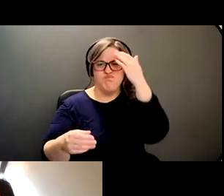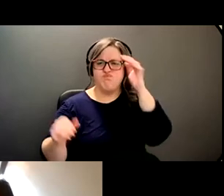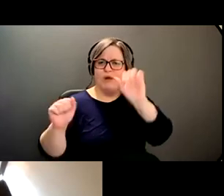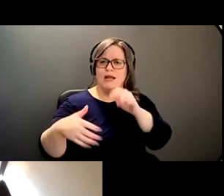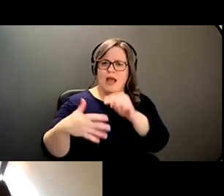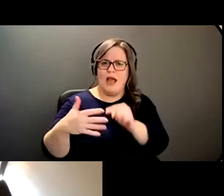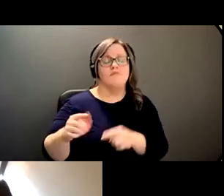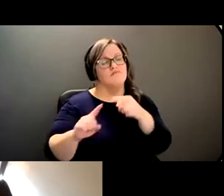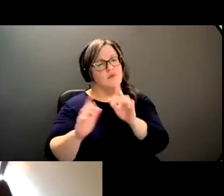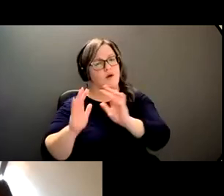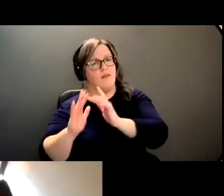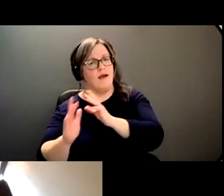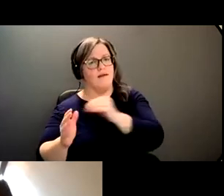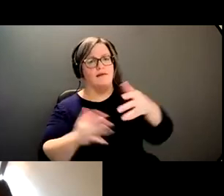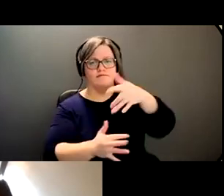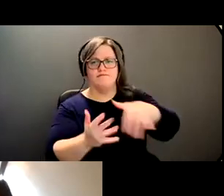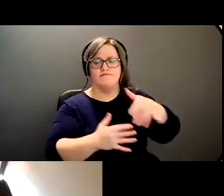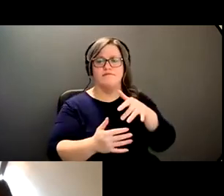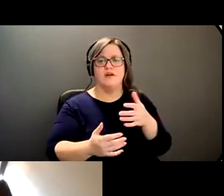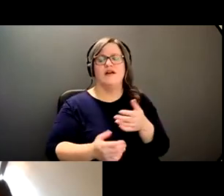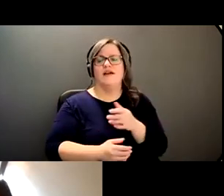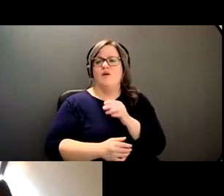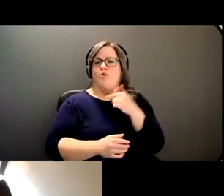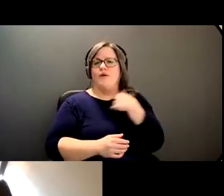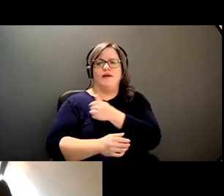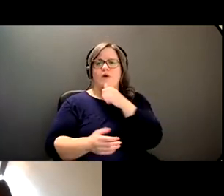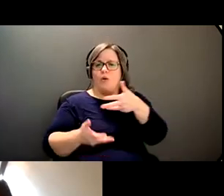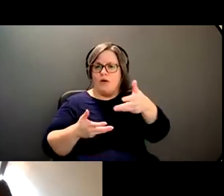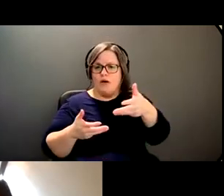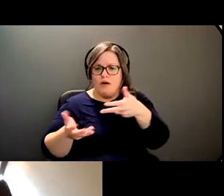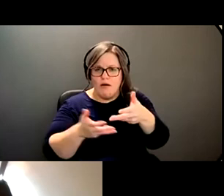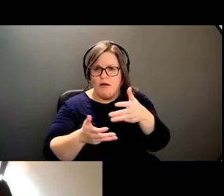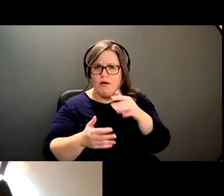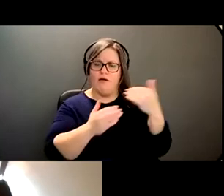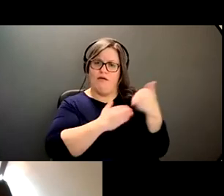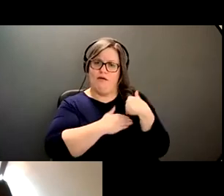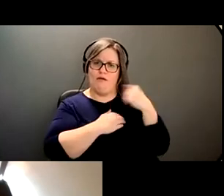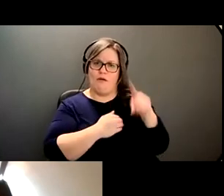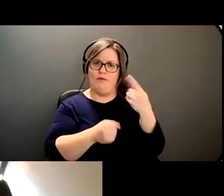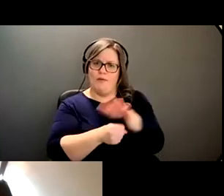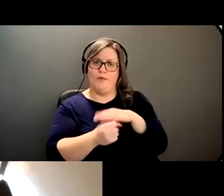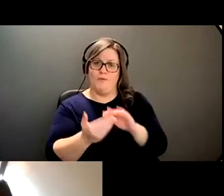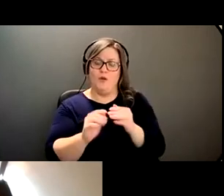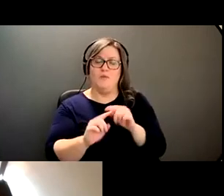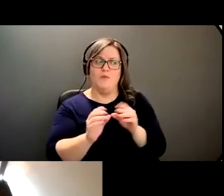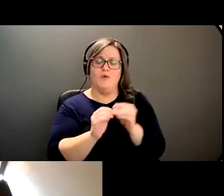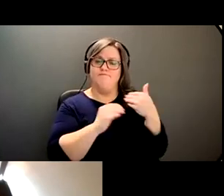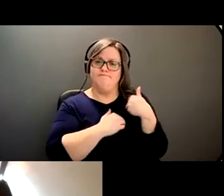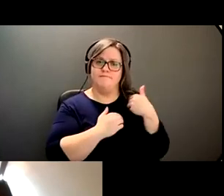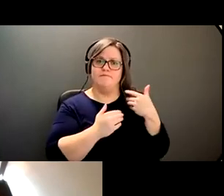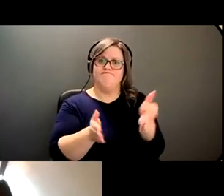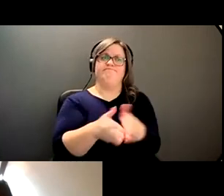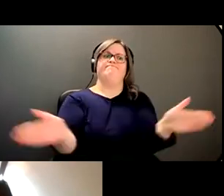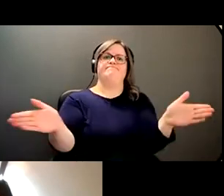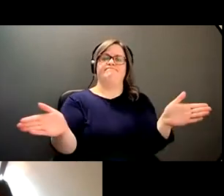in-person formats, right? Where it's no longer our local community, so to speak, the people we see and interact with every day,